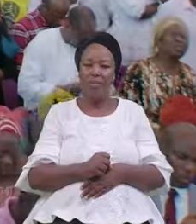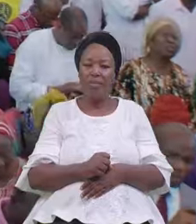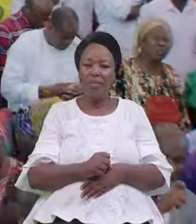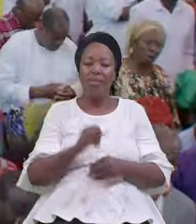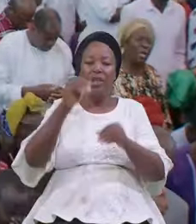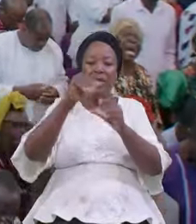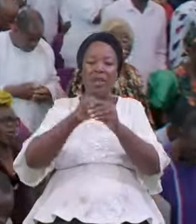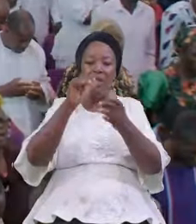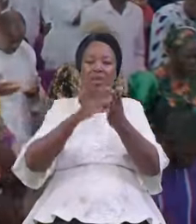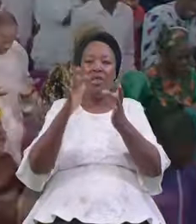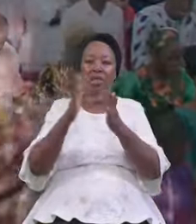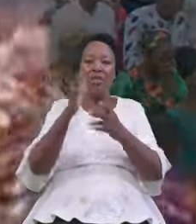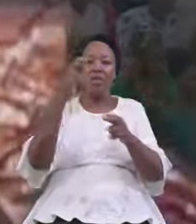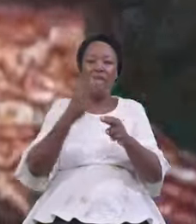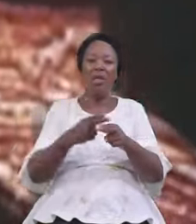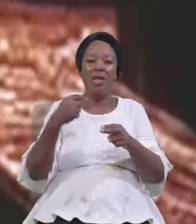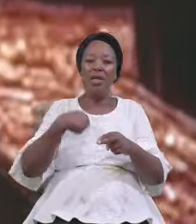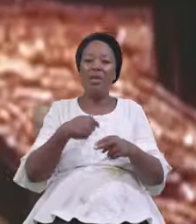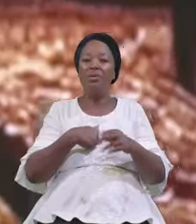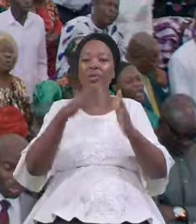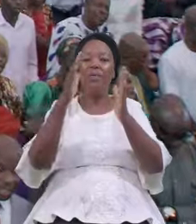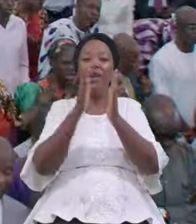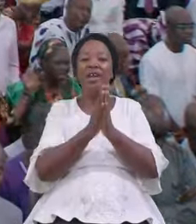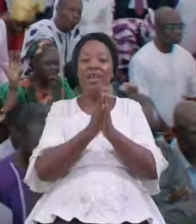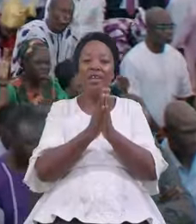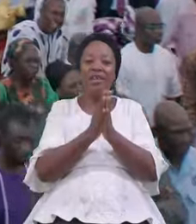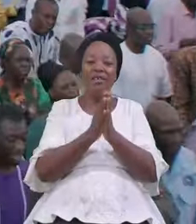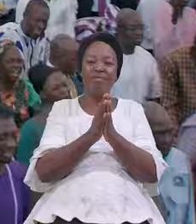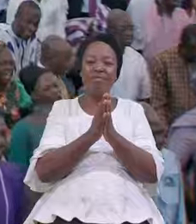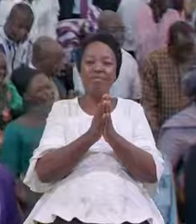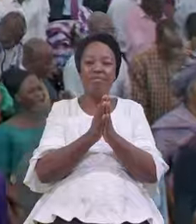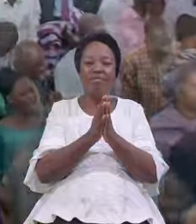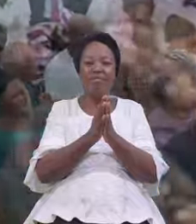In Jesus' name we pray.